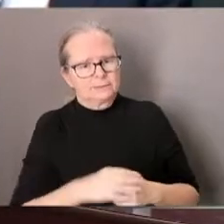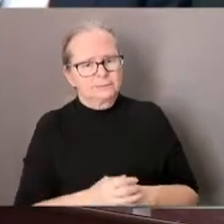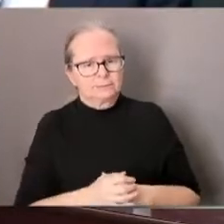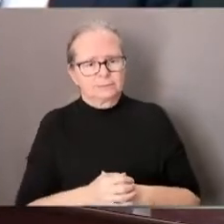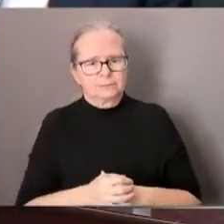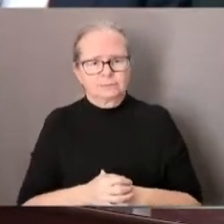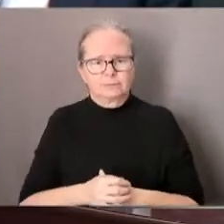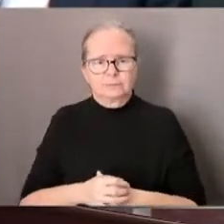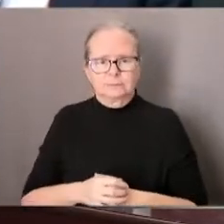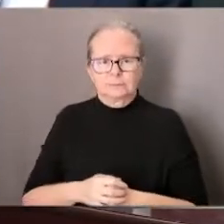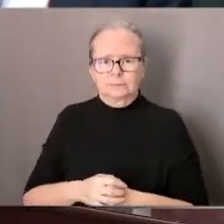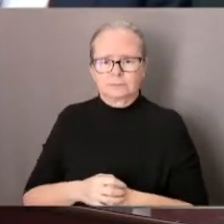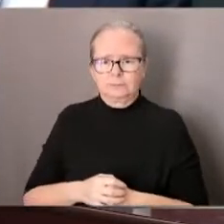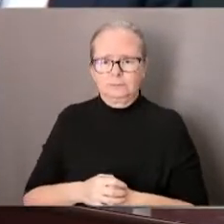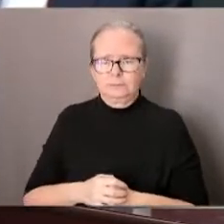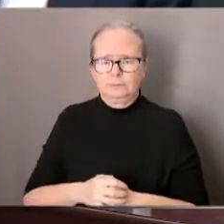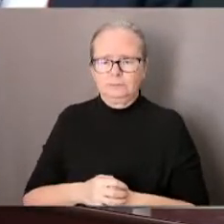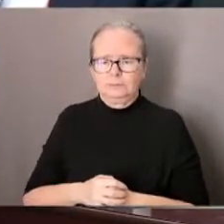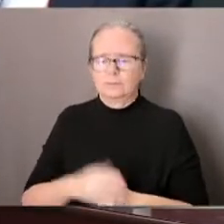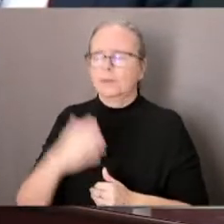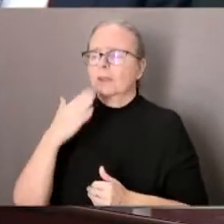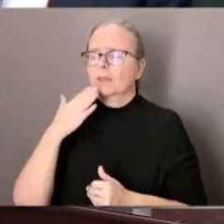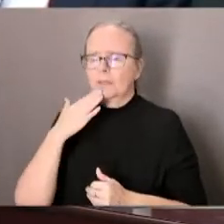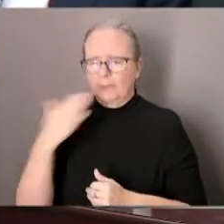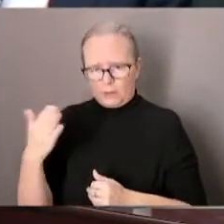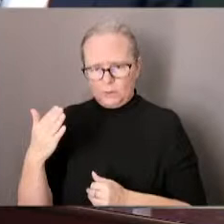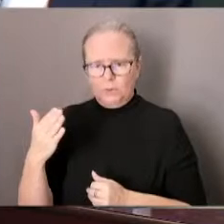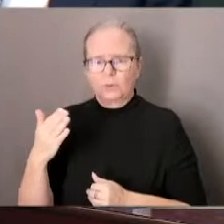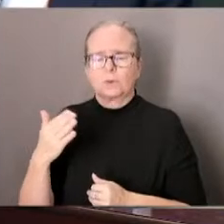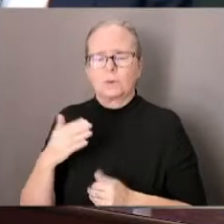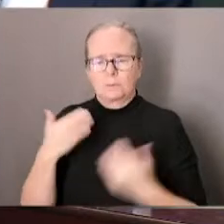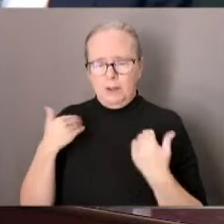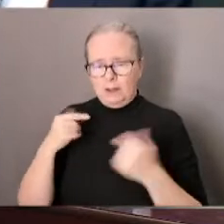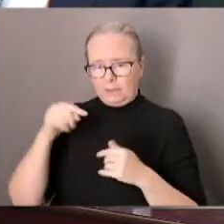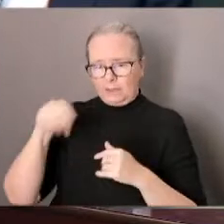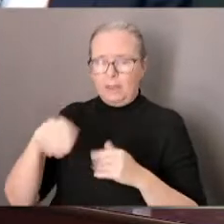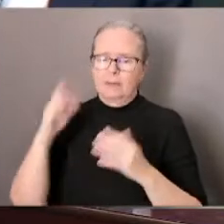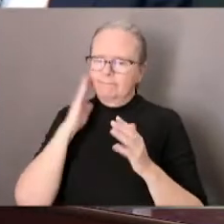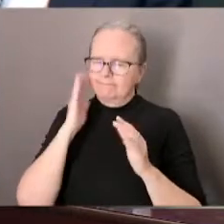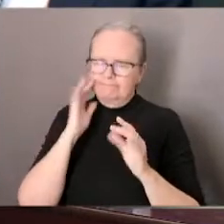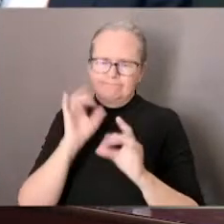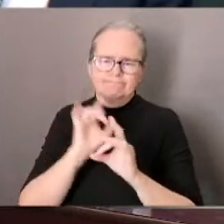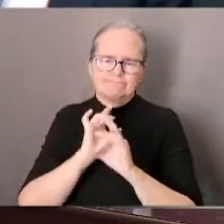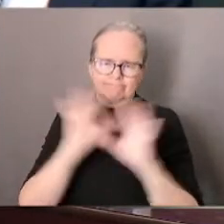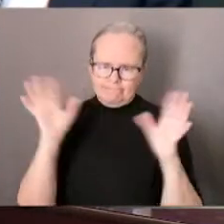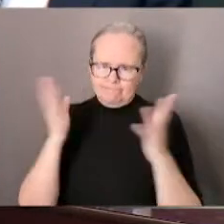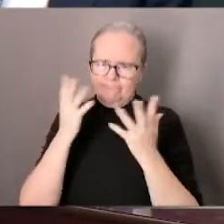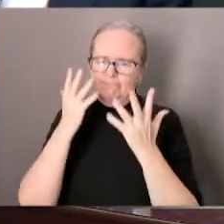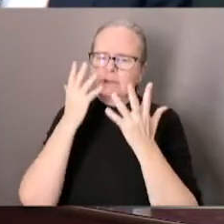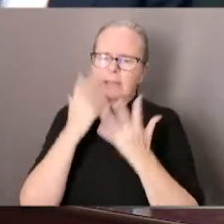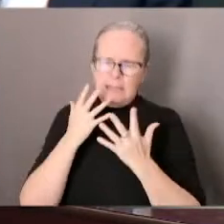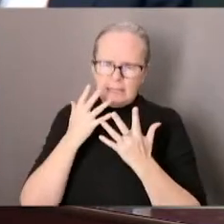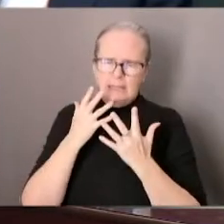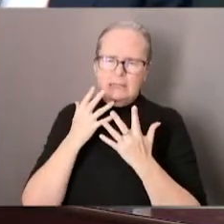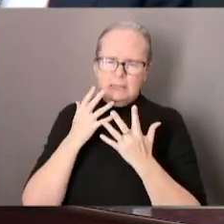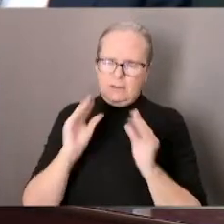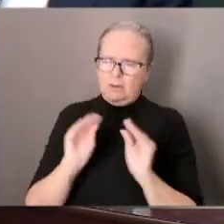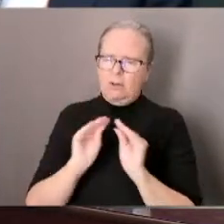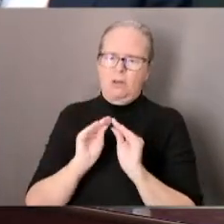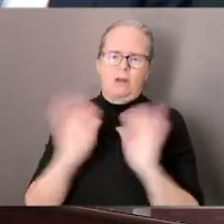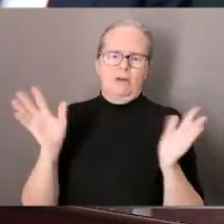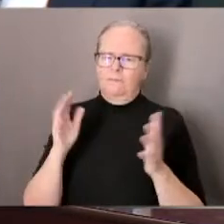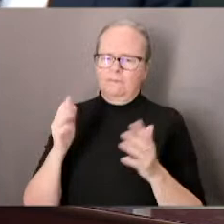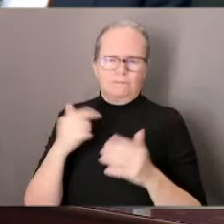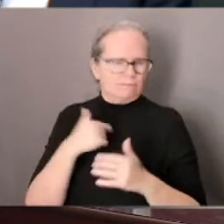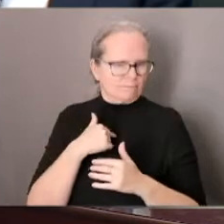Mr Speaker and these are a tragic and unacceptable acts and obviously I do condemn all acts of racism all across the province